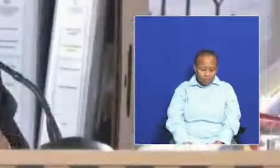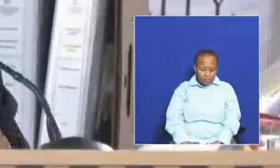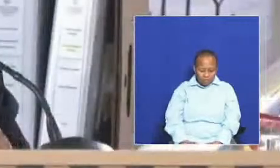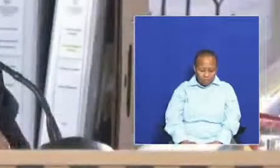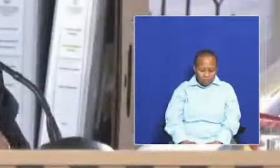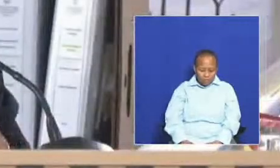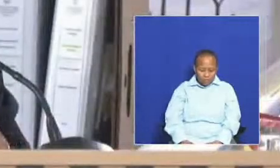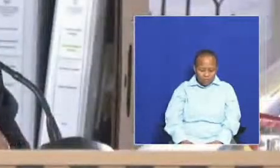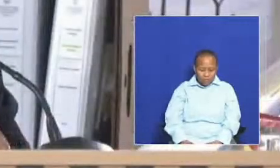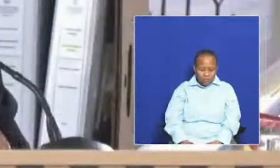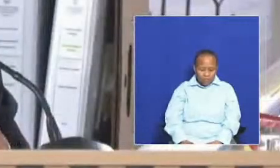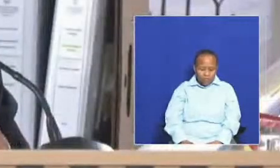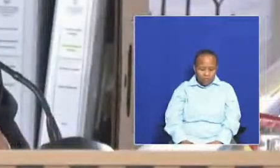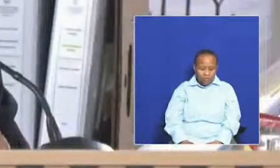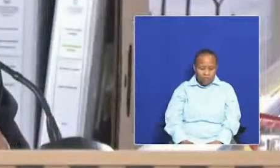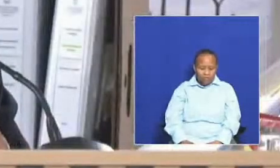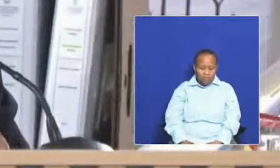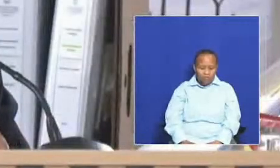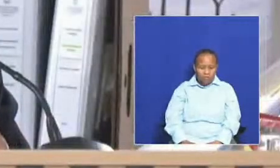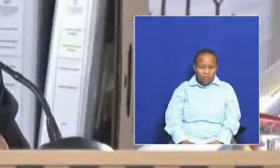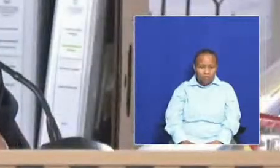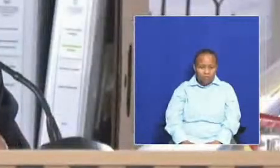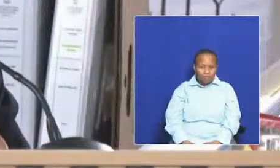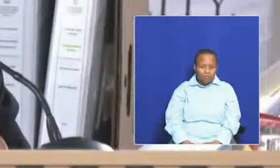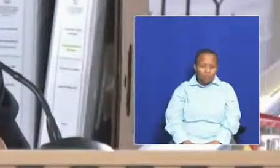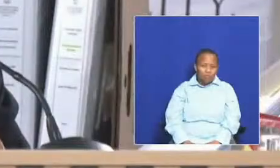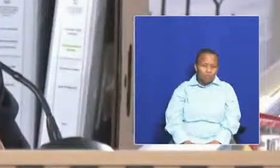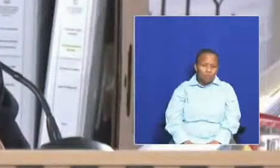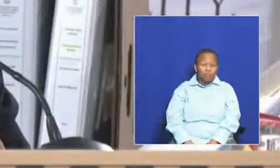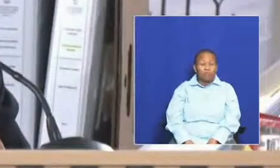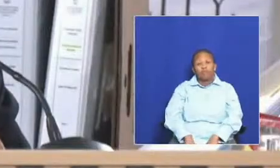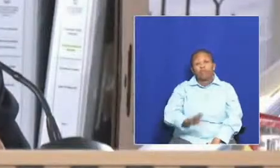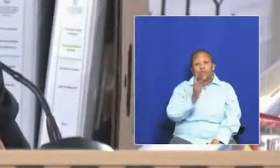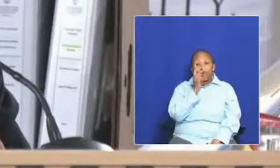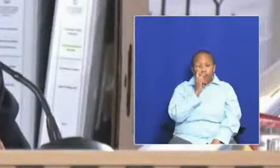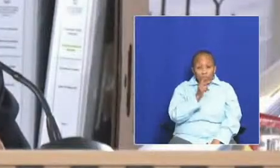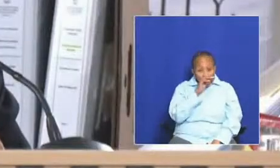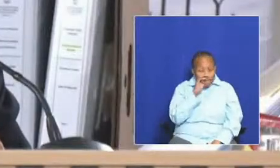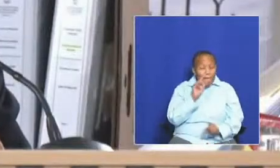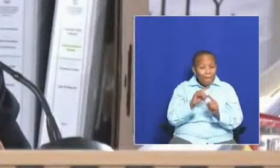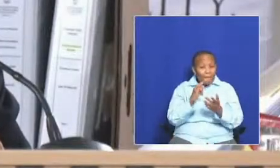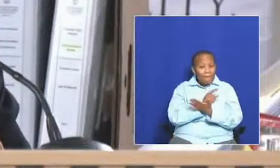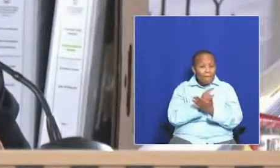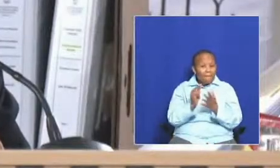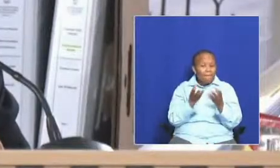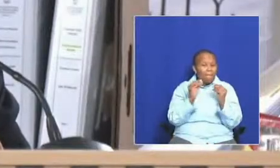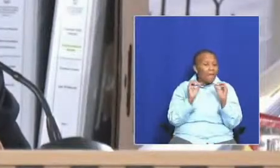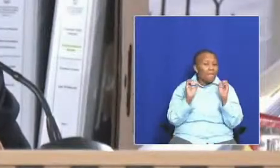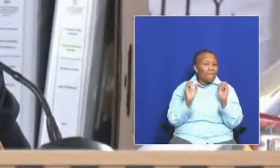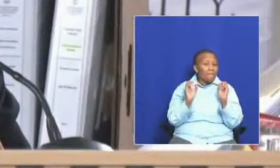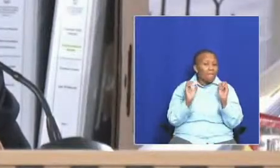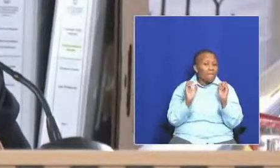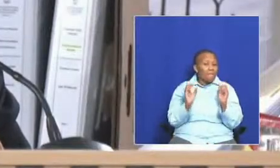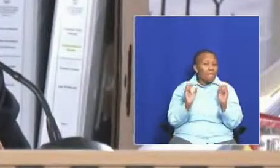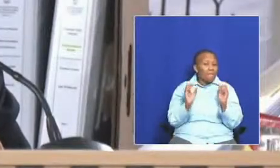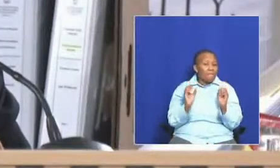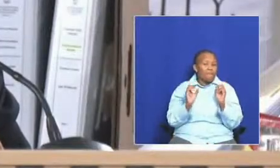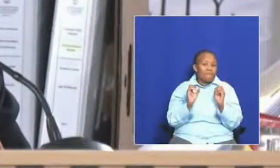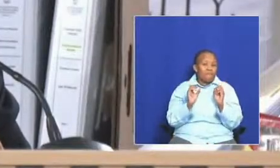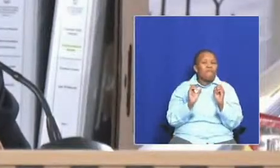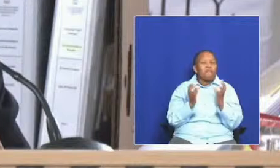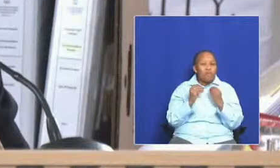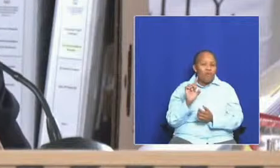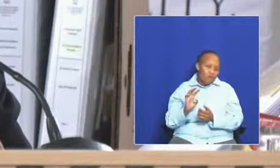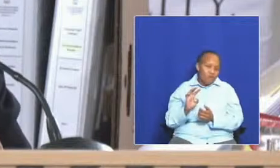Are you there now, Ms.? I assume I don't see a chat and I am at the correct tab. I will hear what's coming next to see if I